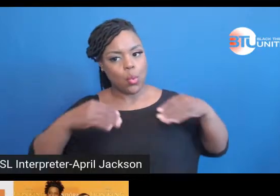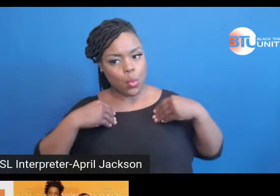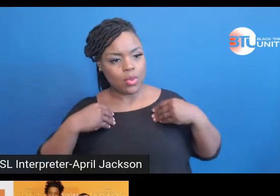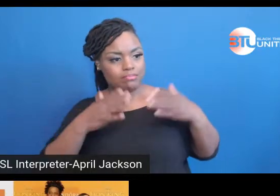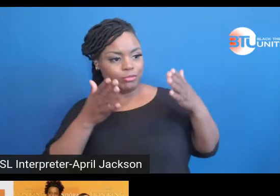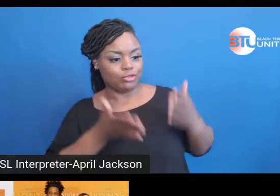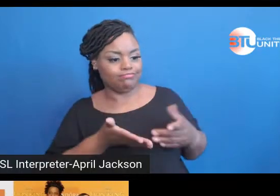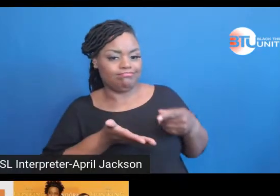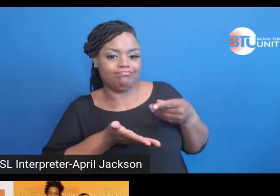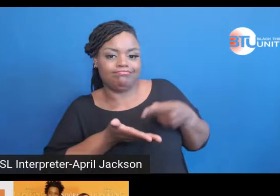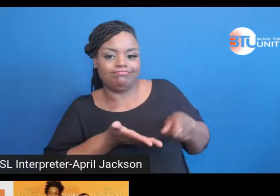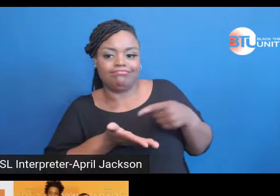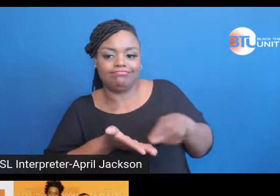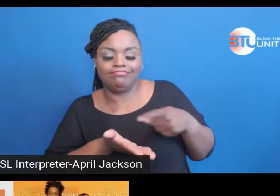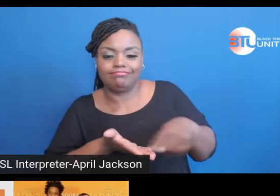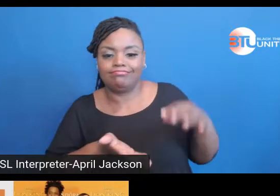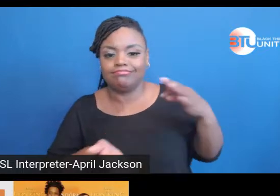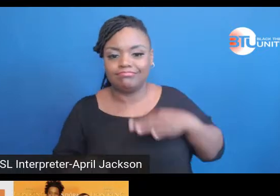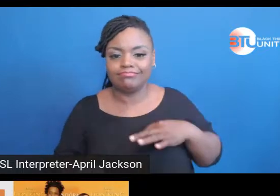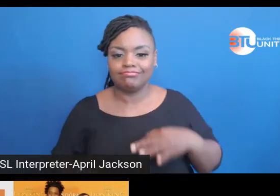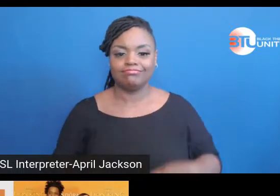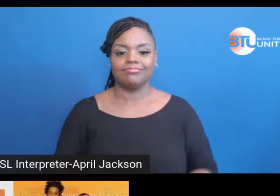the business, unlike these other entities.